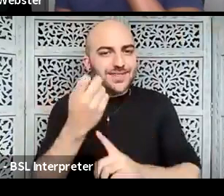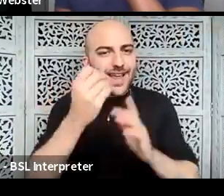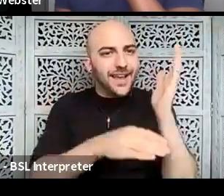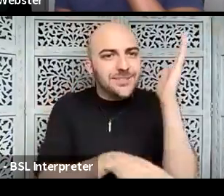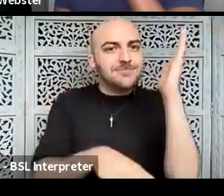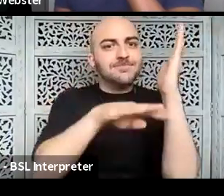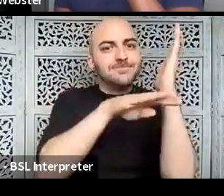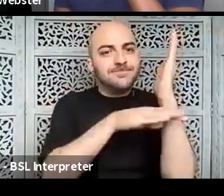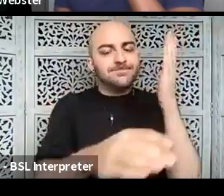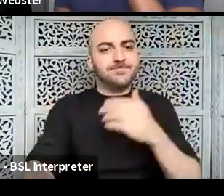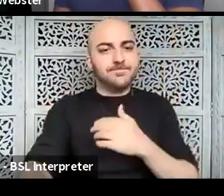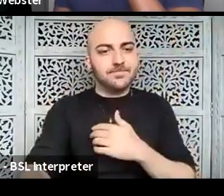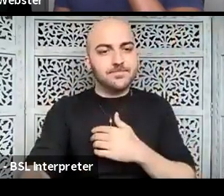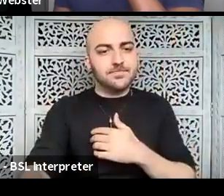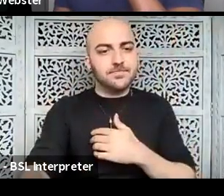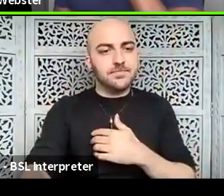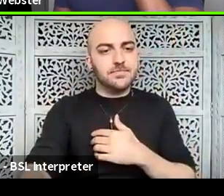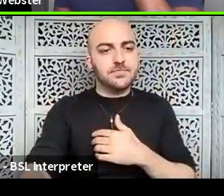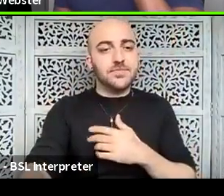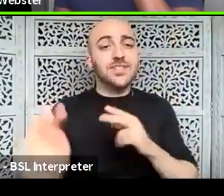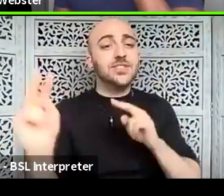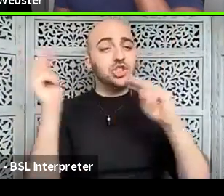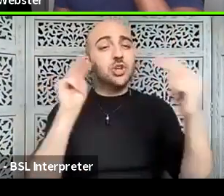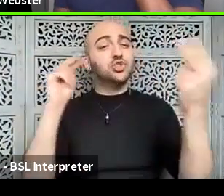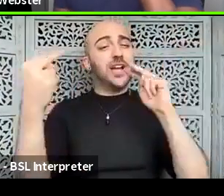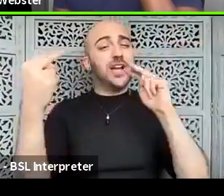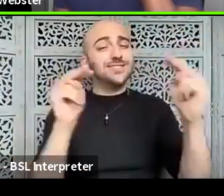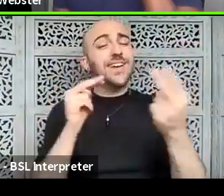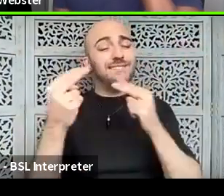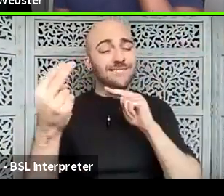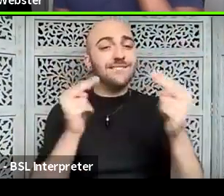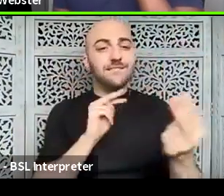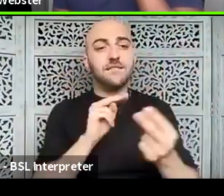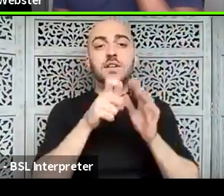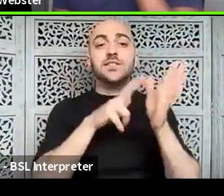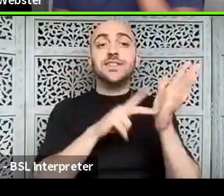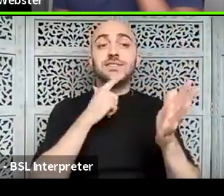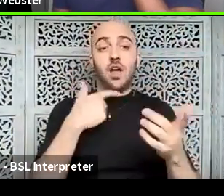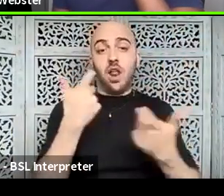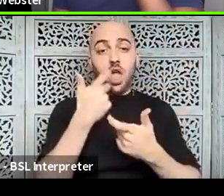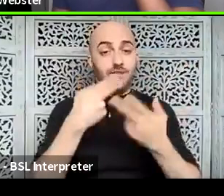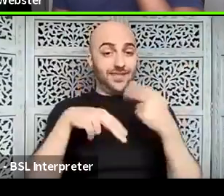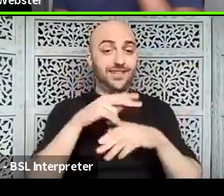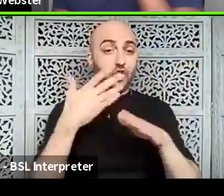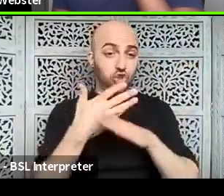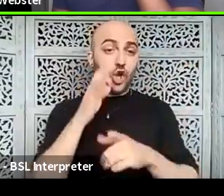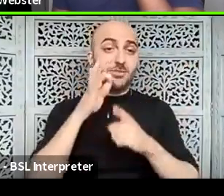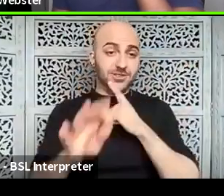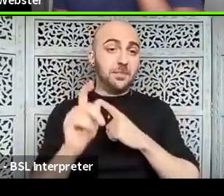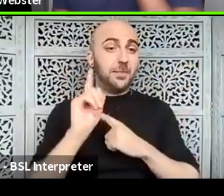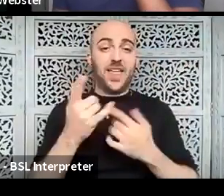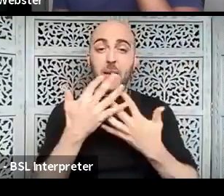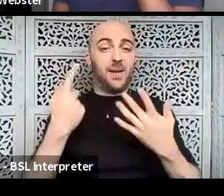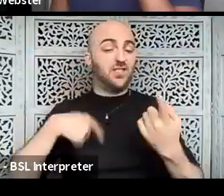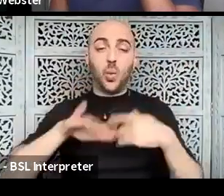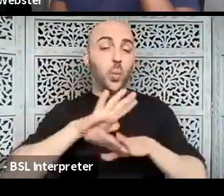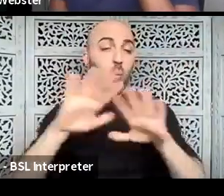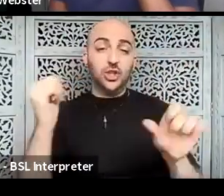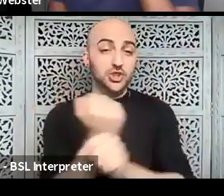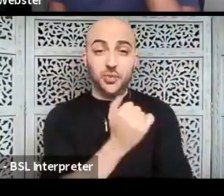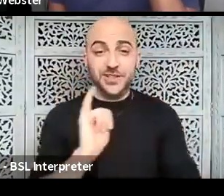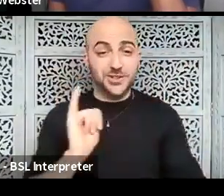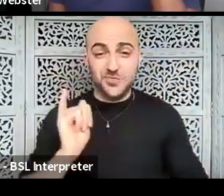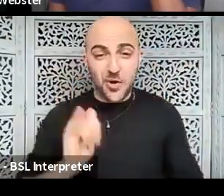very subjective in that sense. Yes. I only laugh because if there was a job spec, then a lot of us probably wouldn't do it, to be